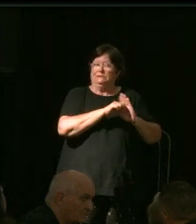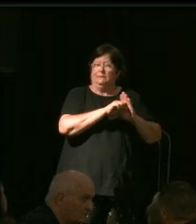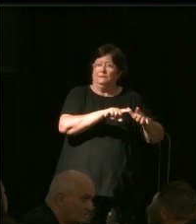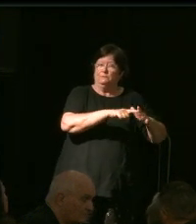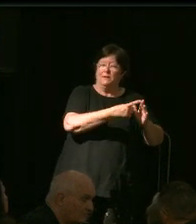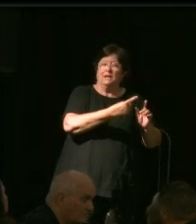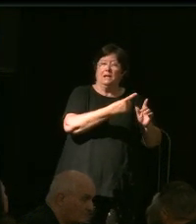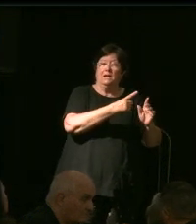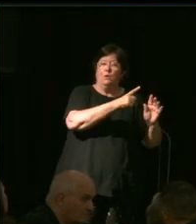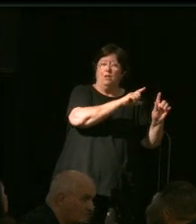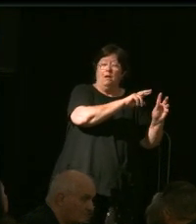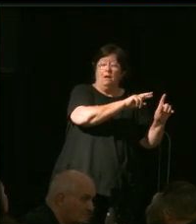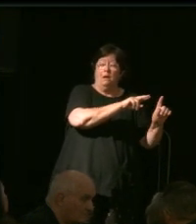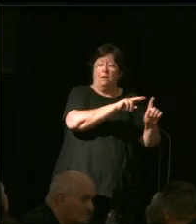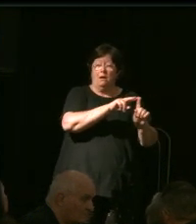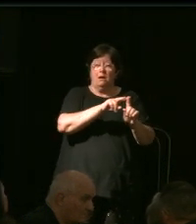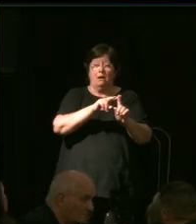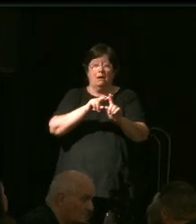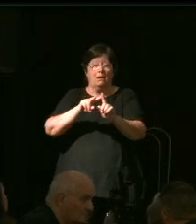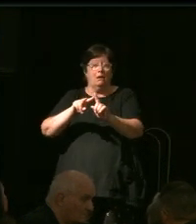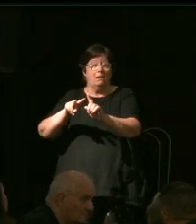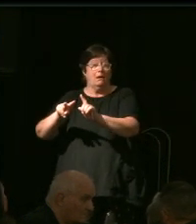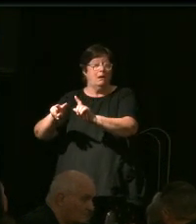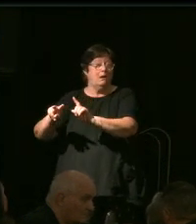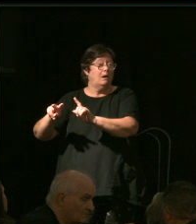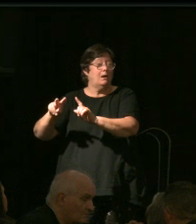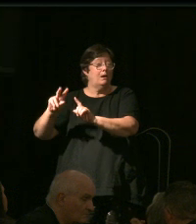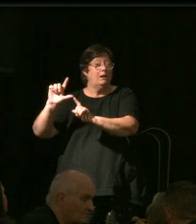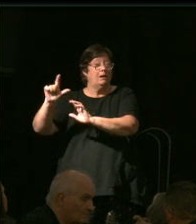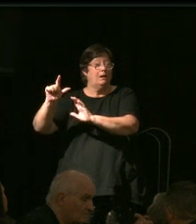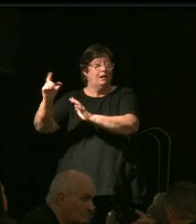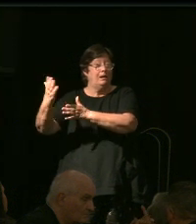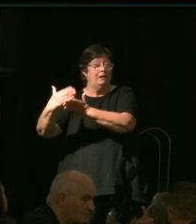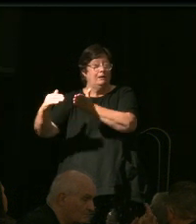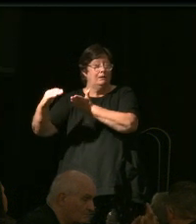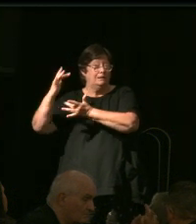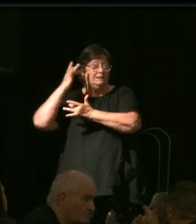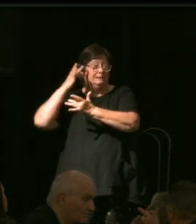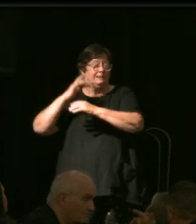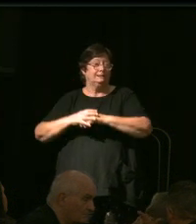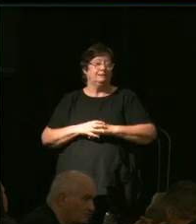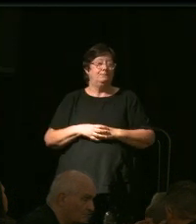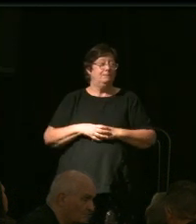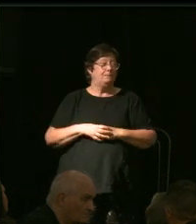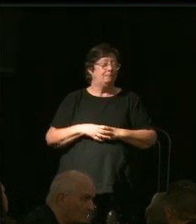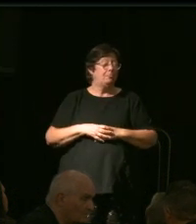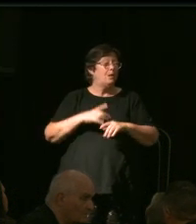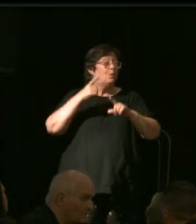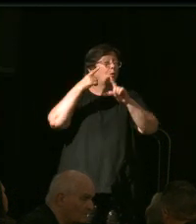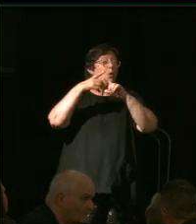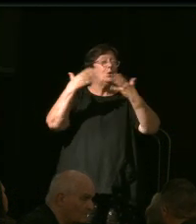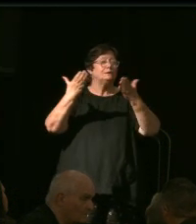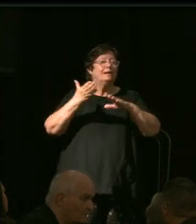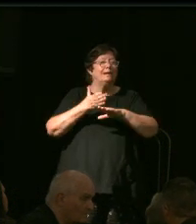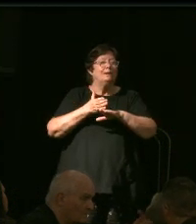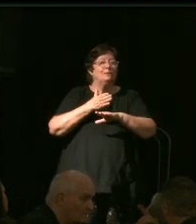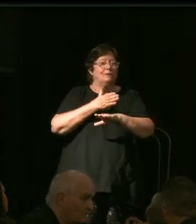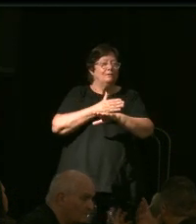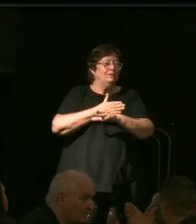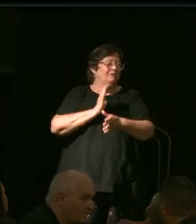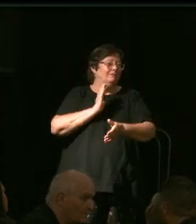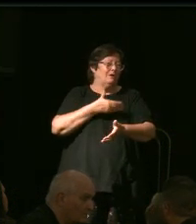all the way through later stages of disease. The goals are to improve clinical